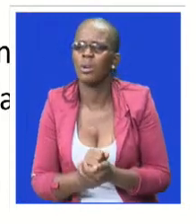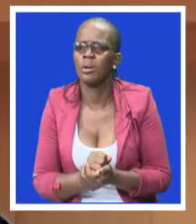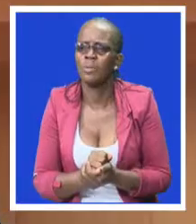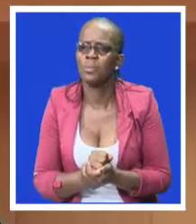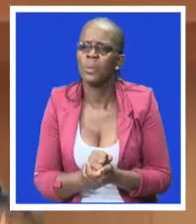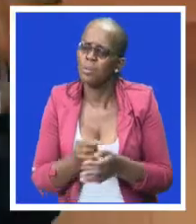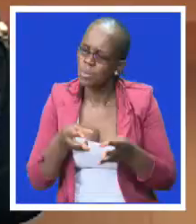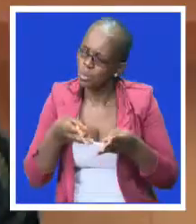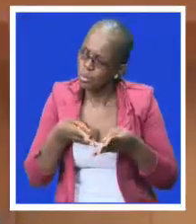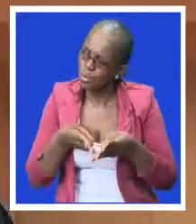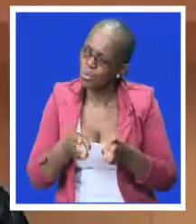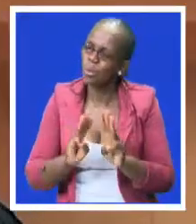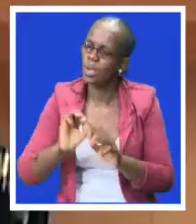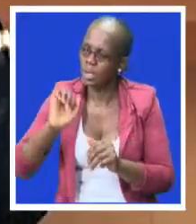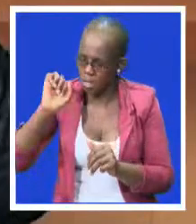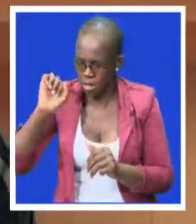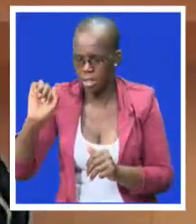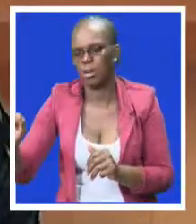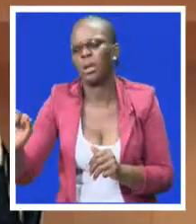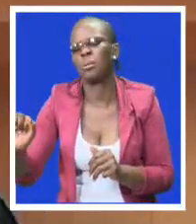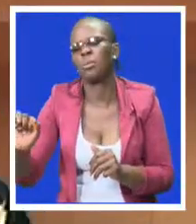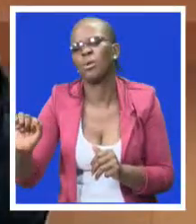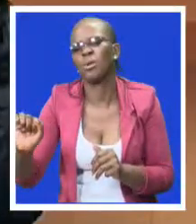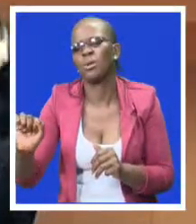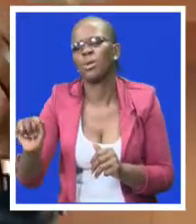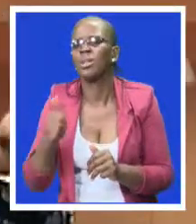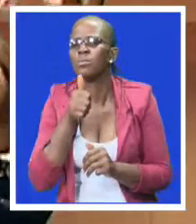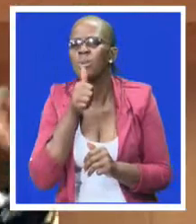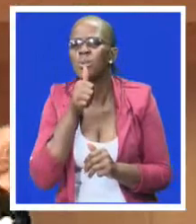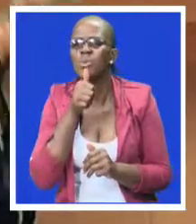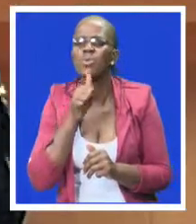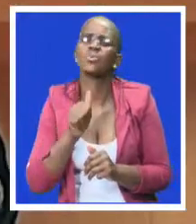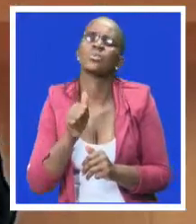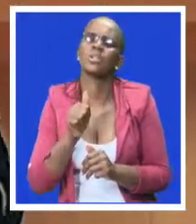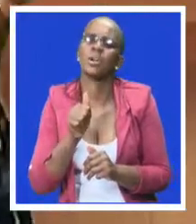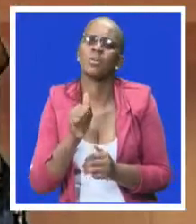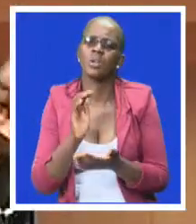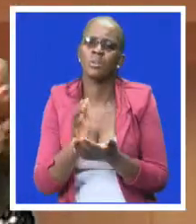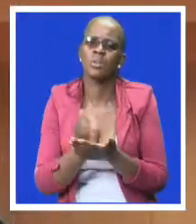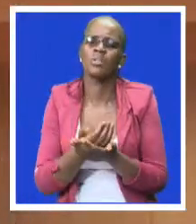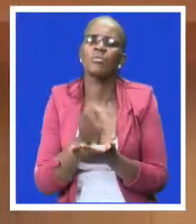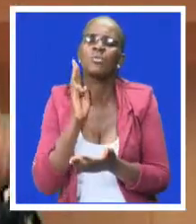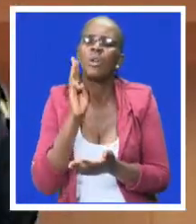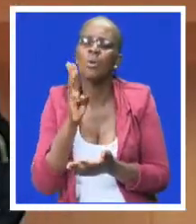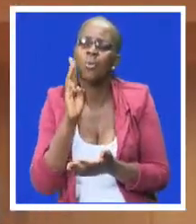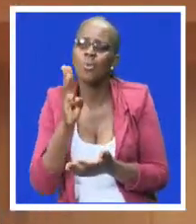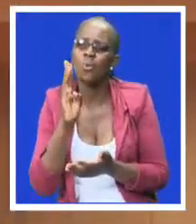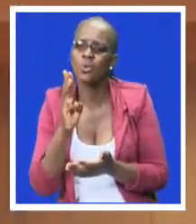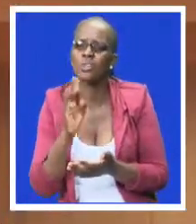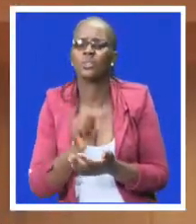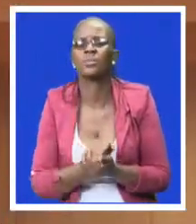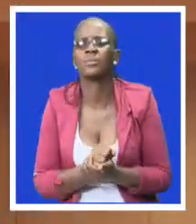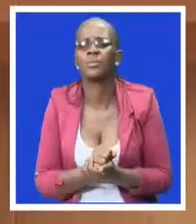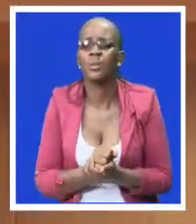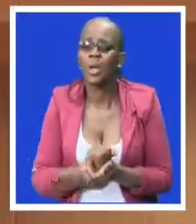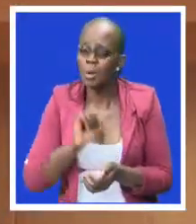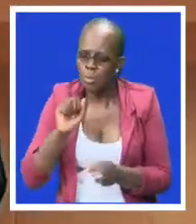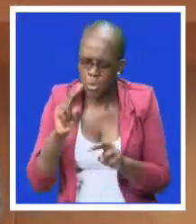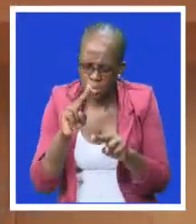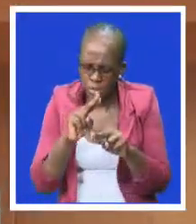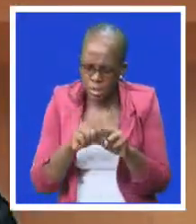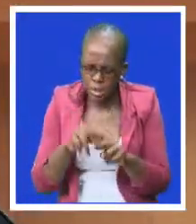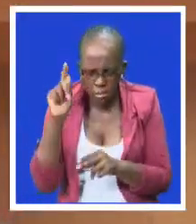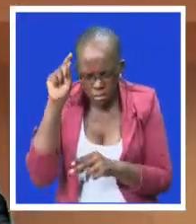their way of collecting water. That is how they discovered that with these